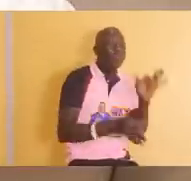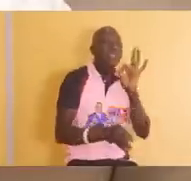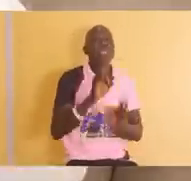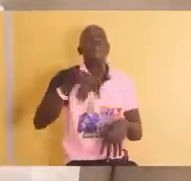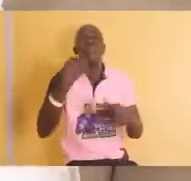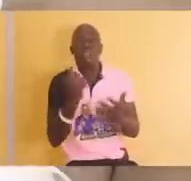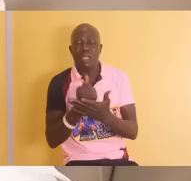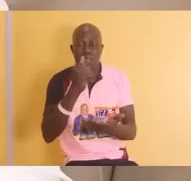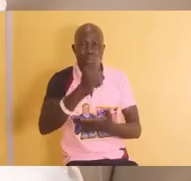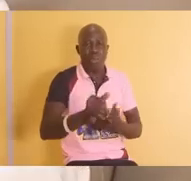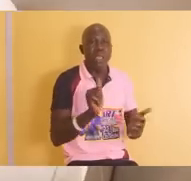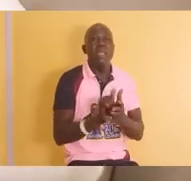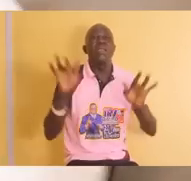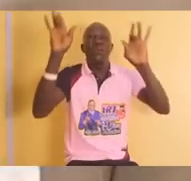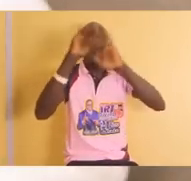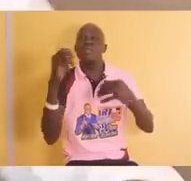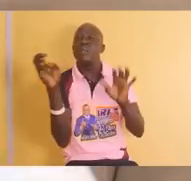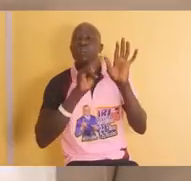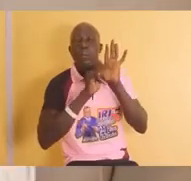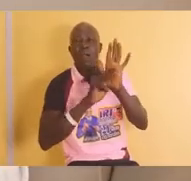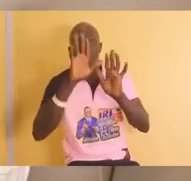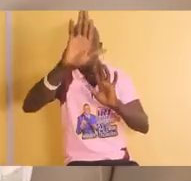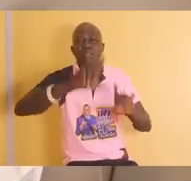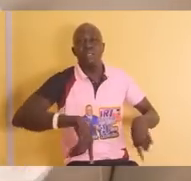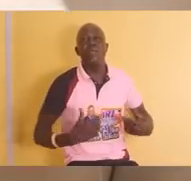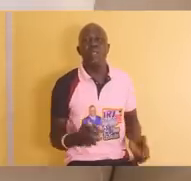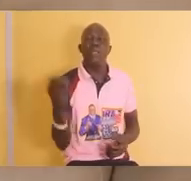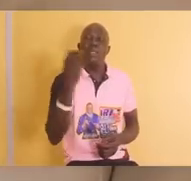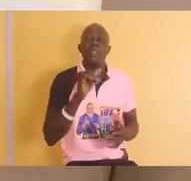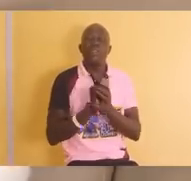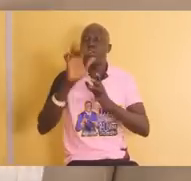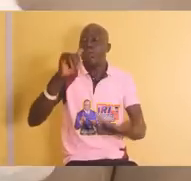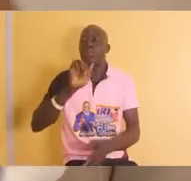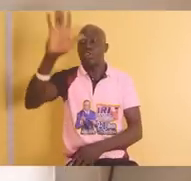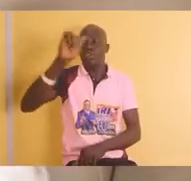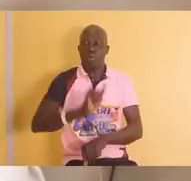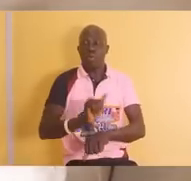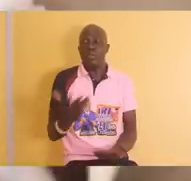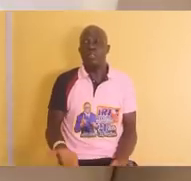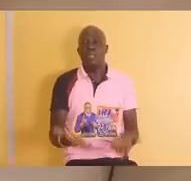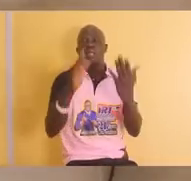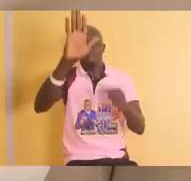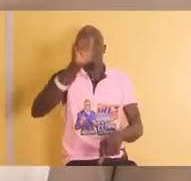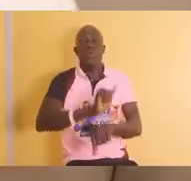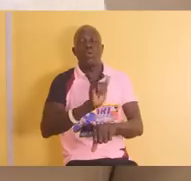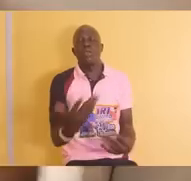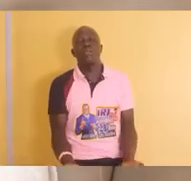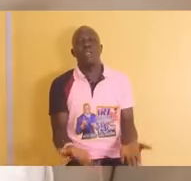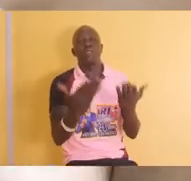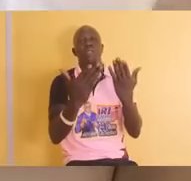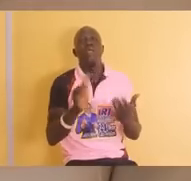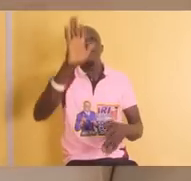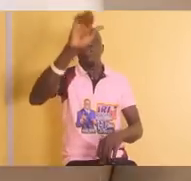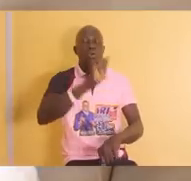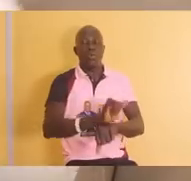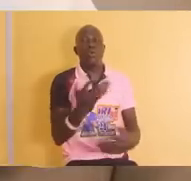le sa mi o. If you can say. Anu fun la. Yeah. Amen. Ise re ma dide pada. Amen. Ise ma dide.